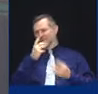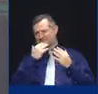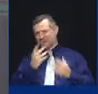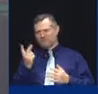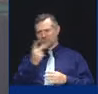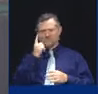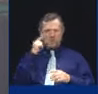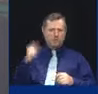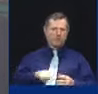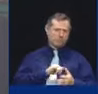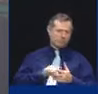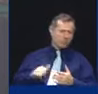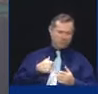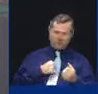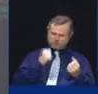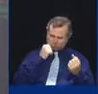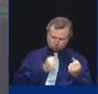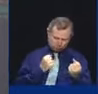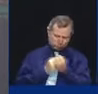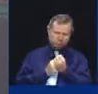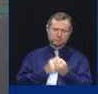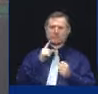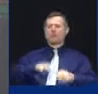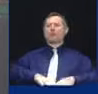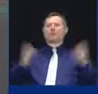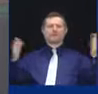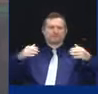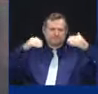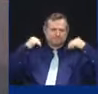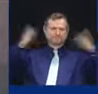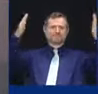let you down. Let's open Legoland!